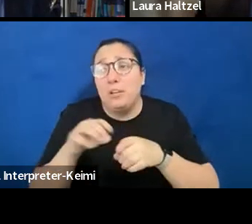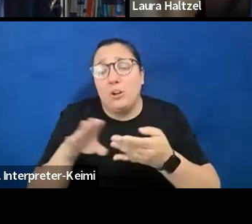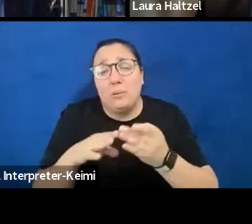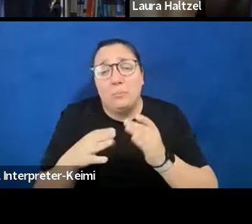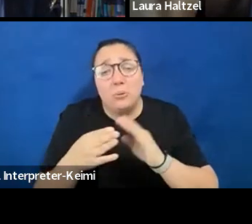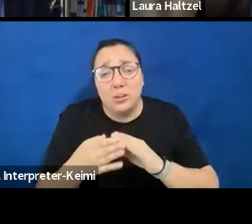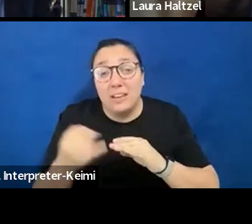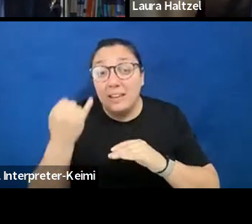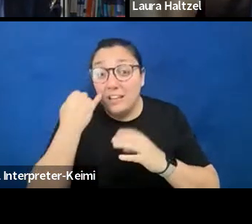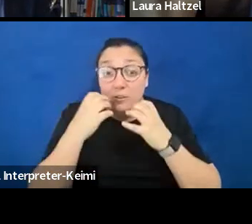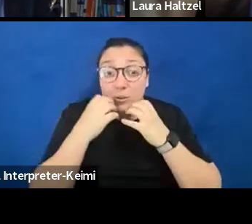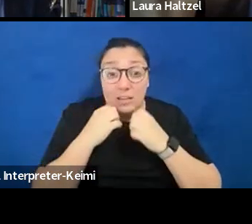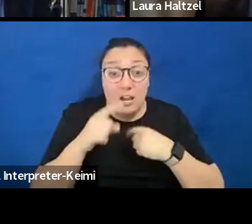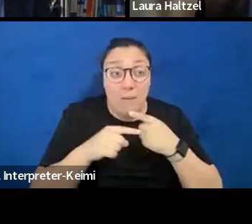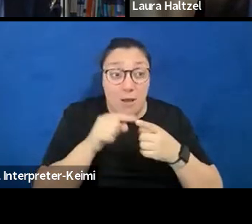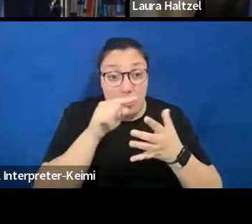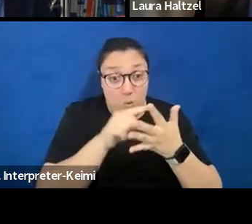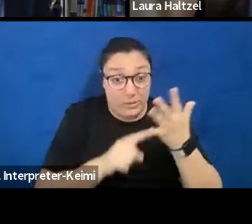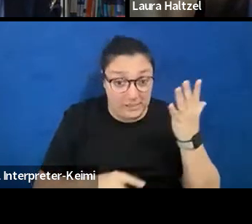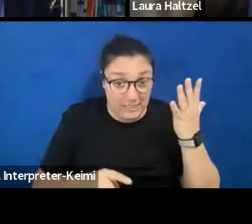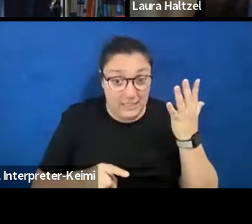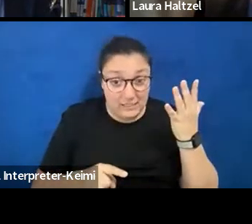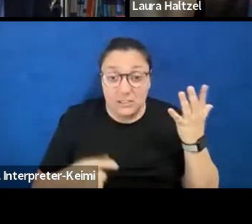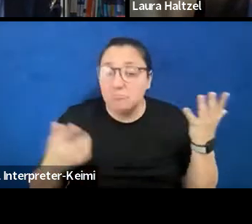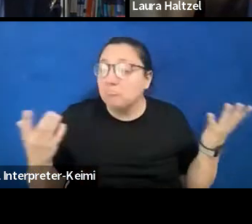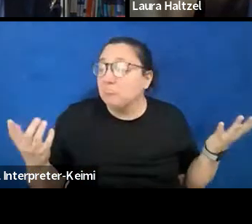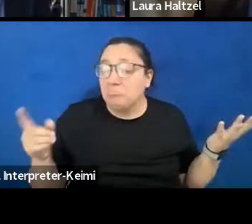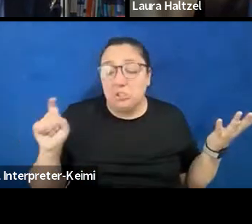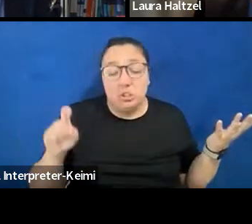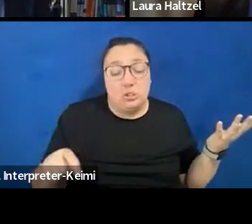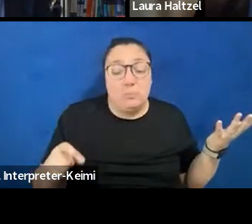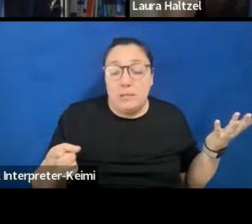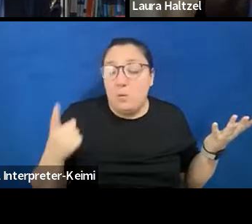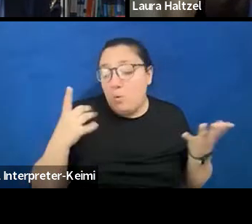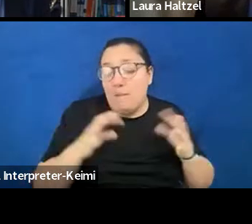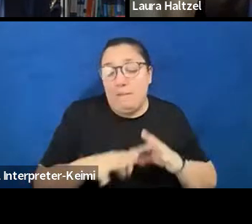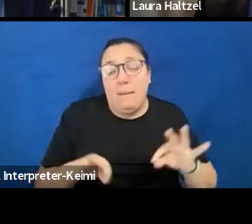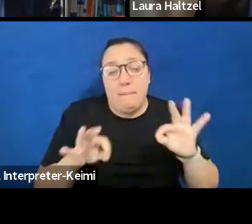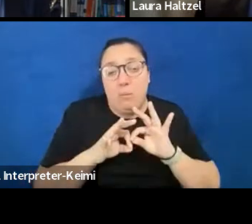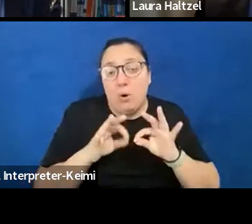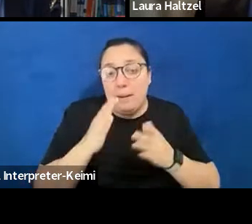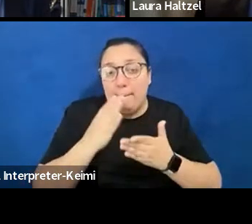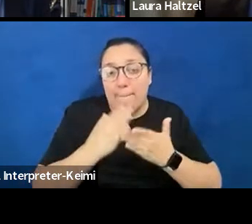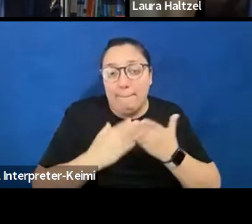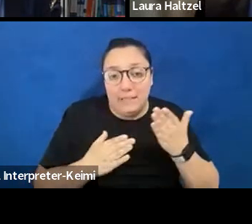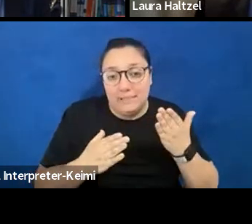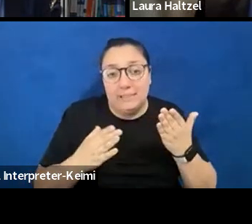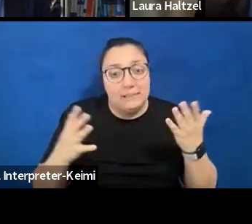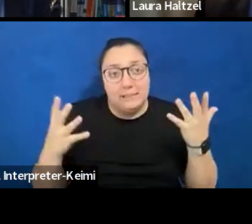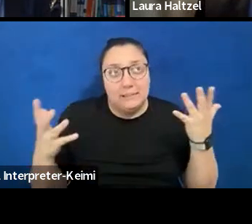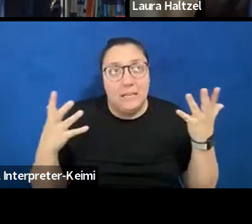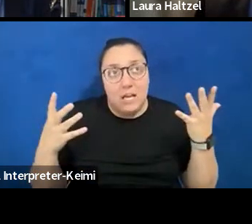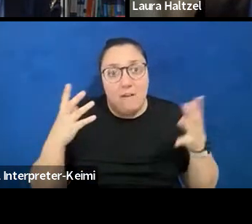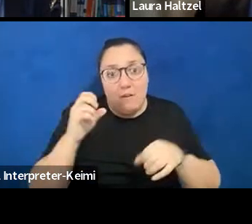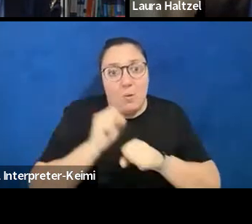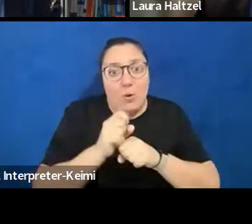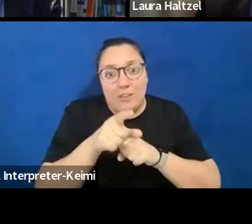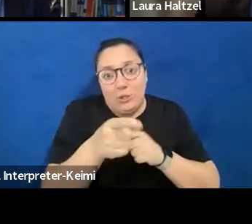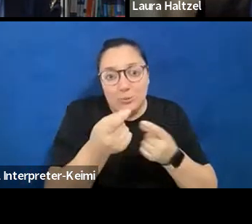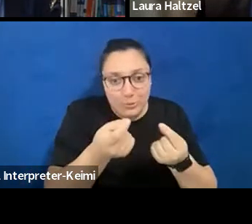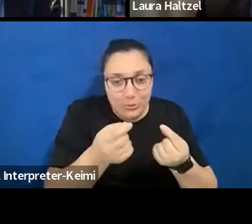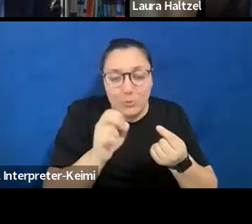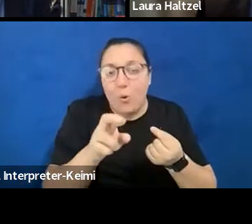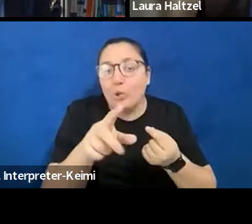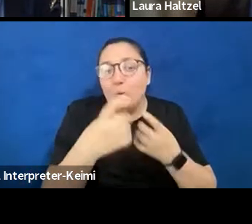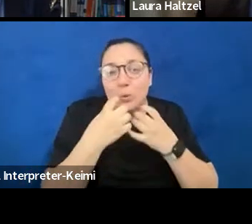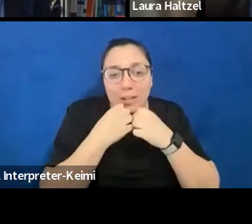if you care about those things, then this should be one of the important pieces of the work that you do or the things that